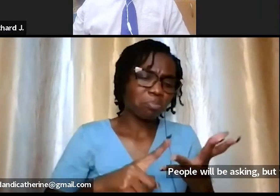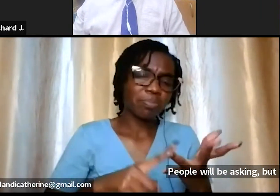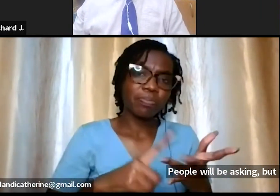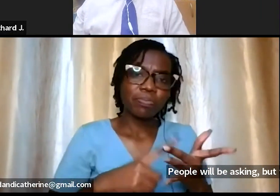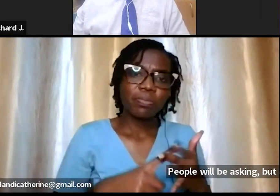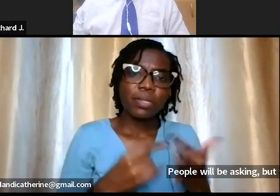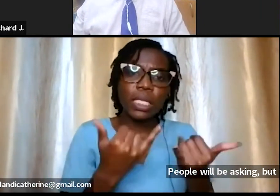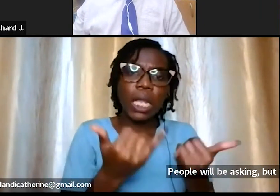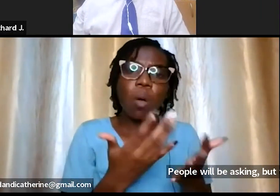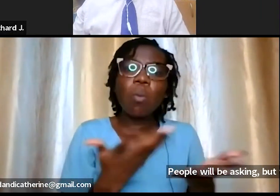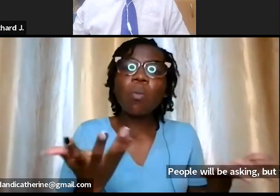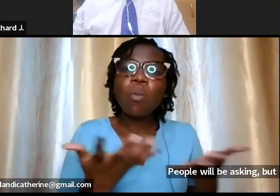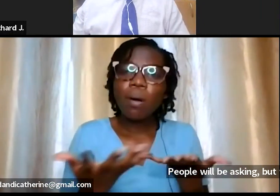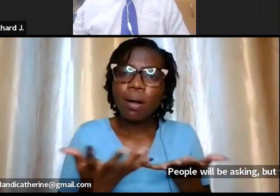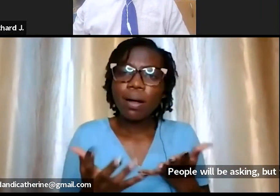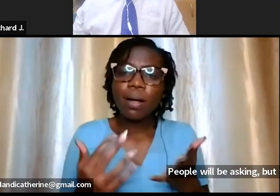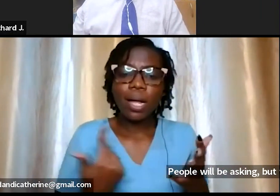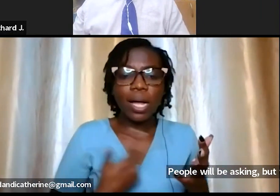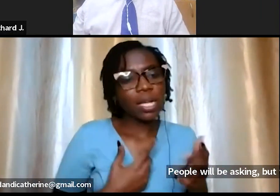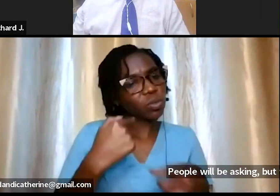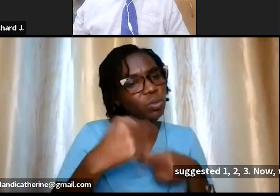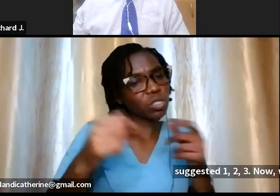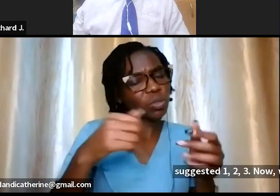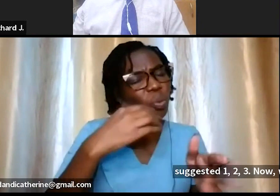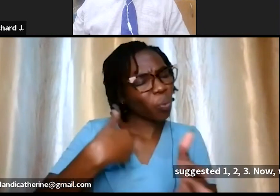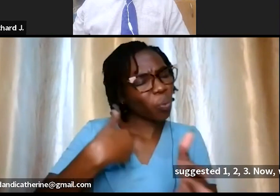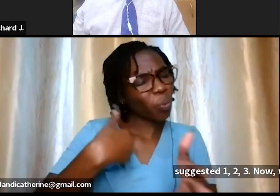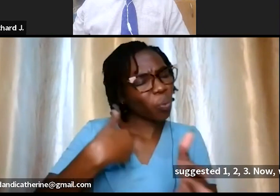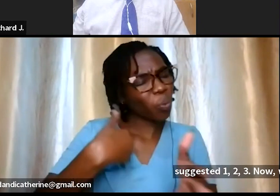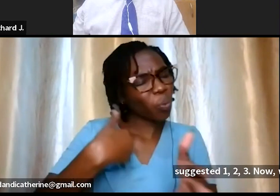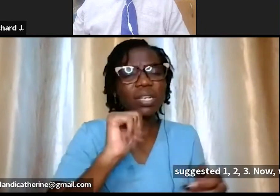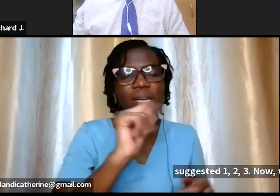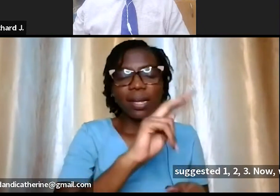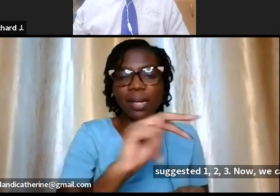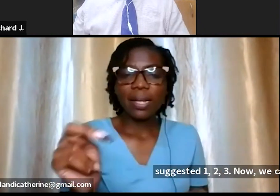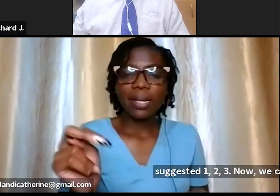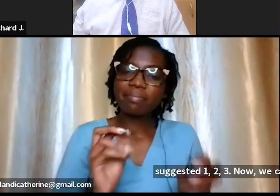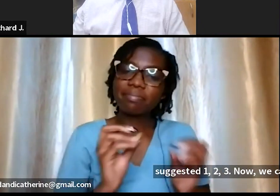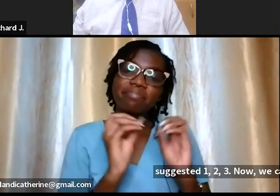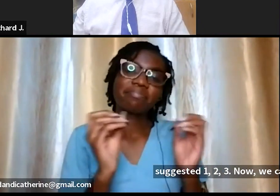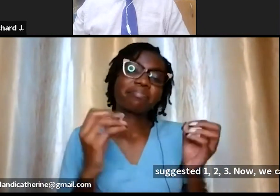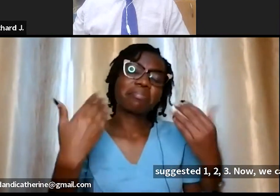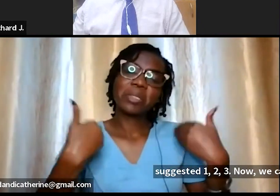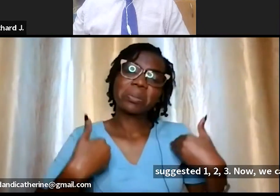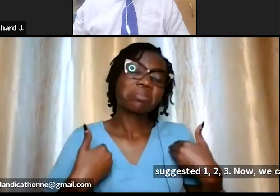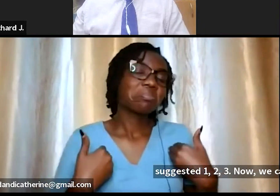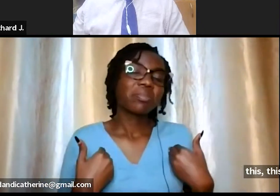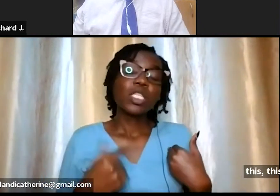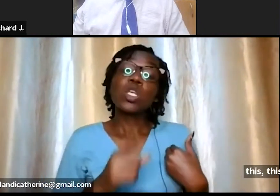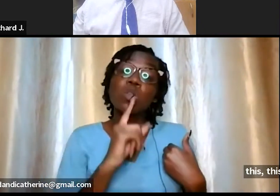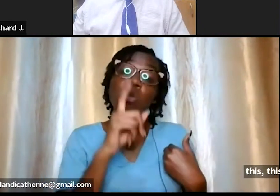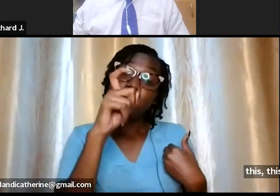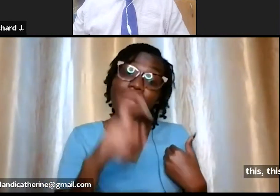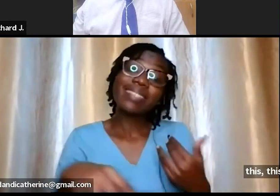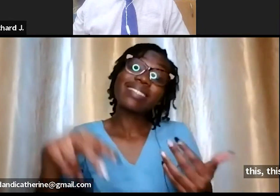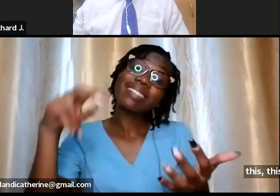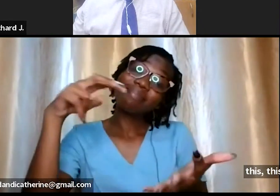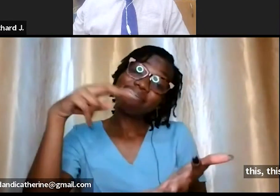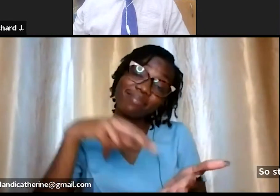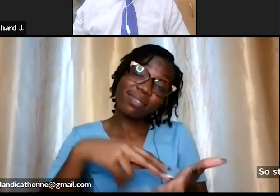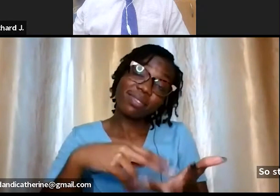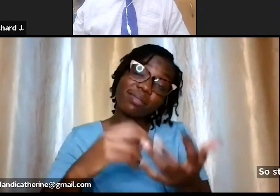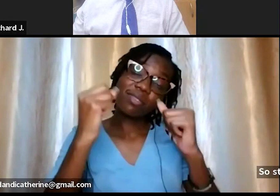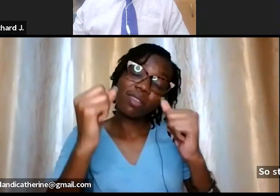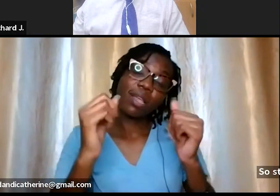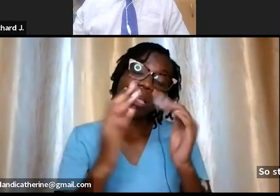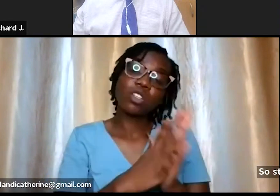Now we cannot move forward without this person. So step up and go to